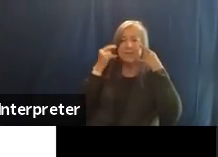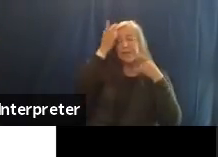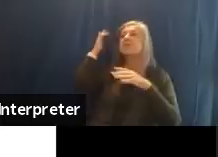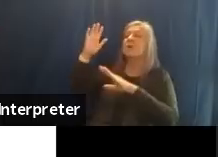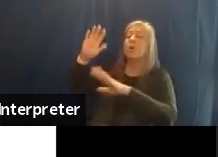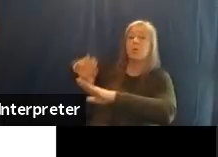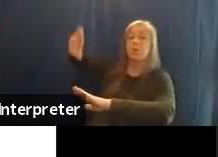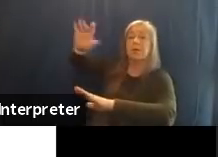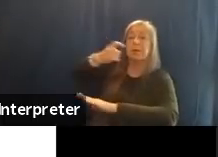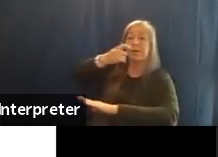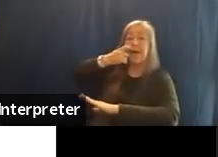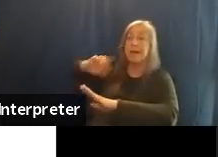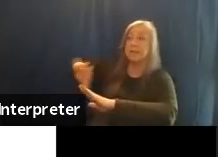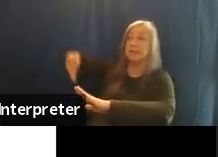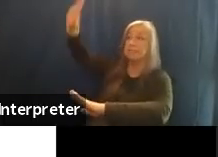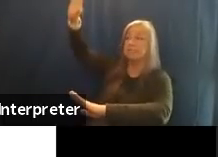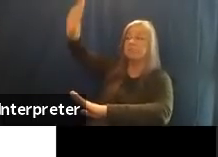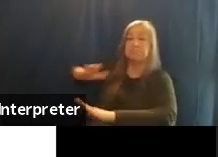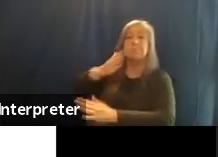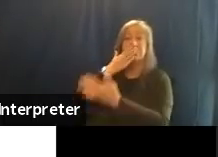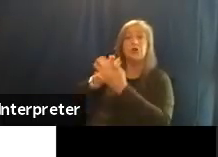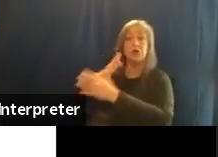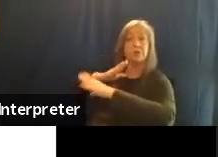plexiglass, you need to be wearing your face mask.